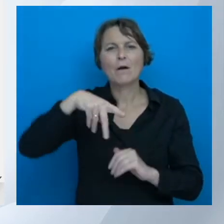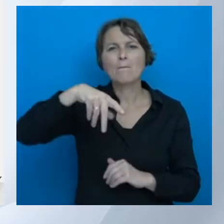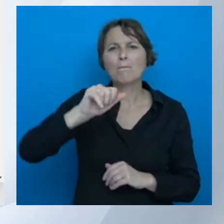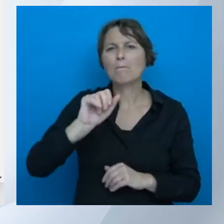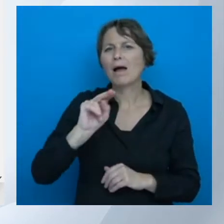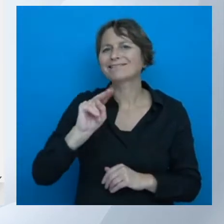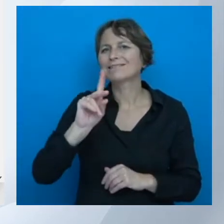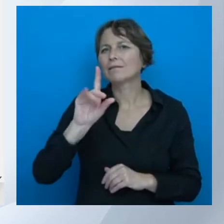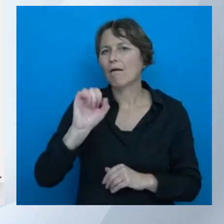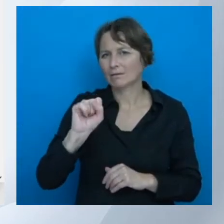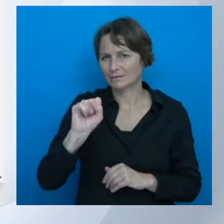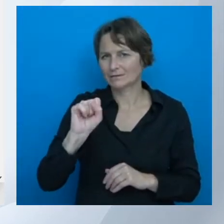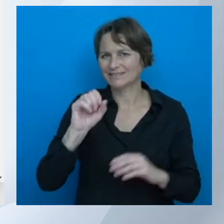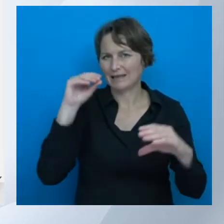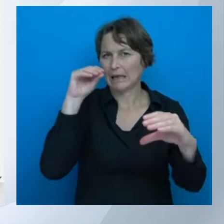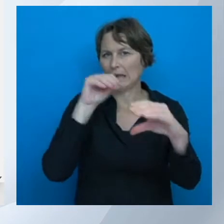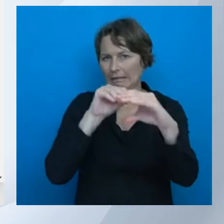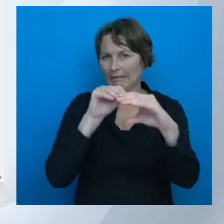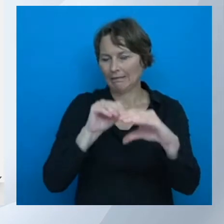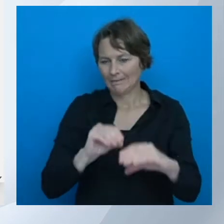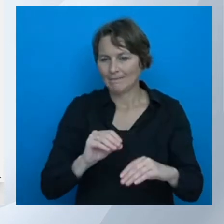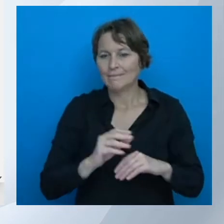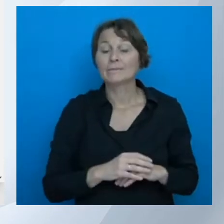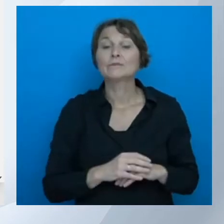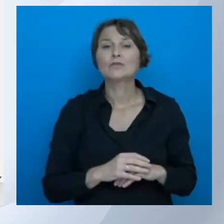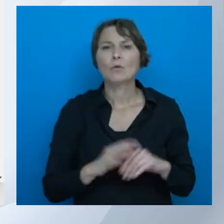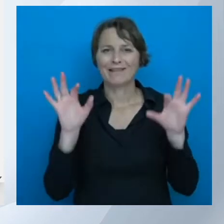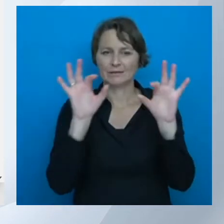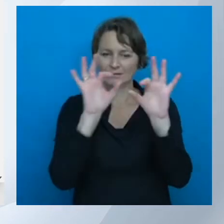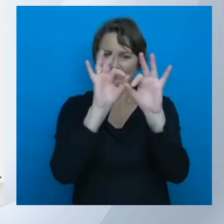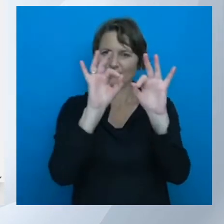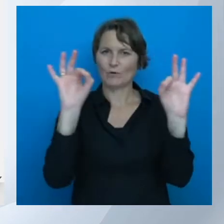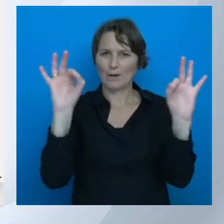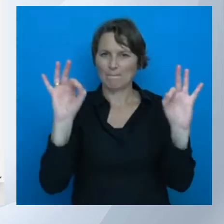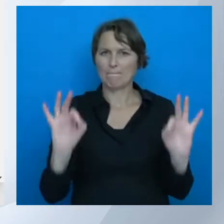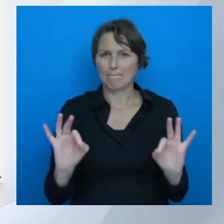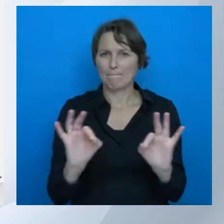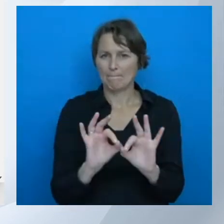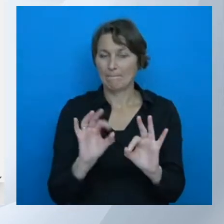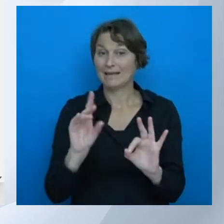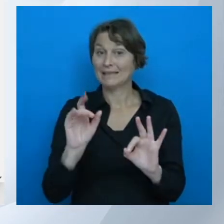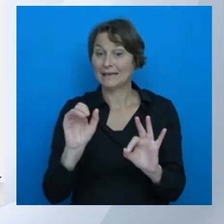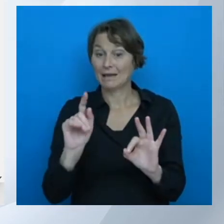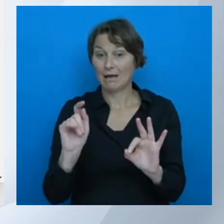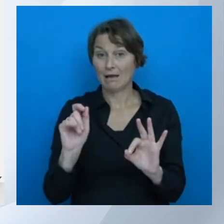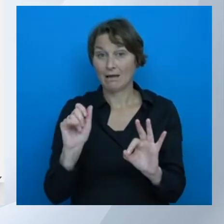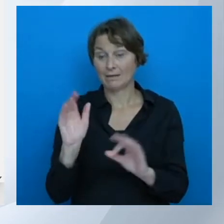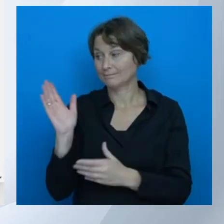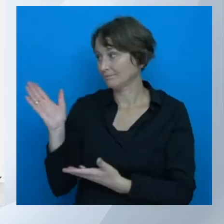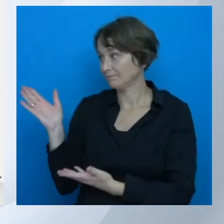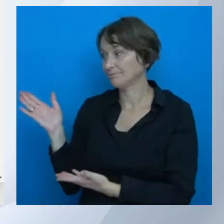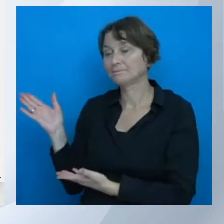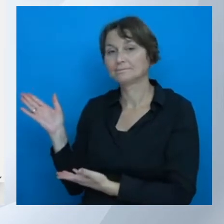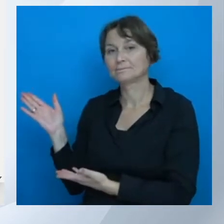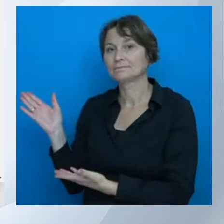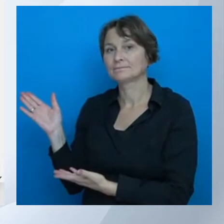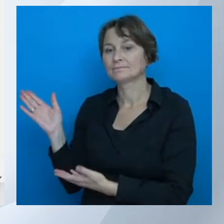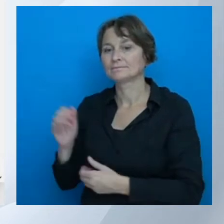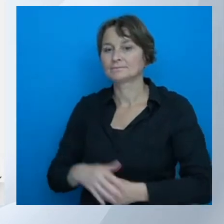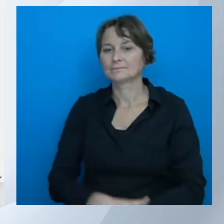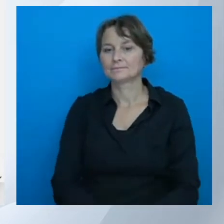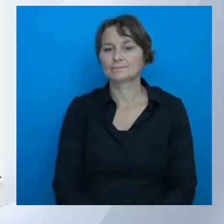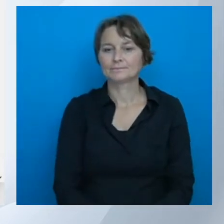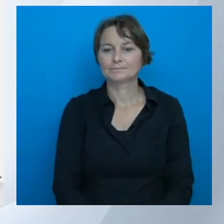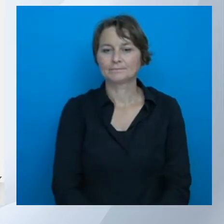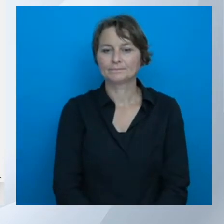we can work with the data as a data frame. And the data frame looks now something like this. I'm just showing to